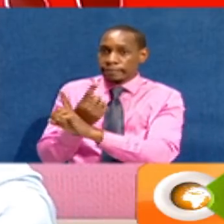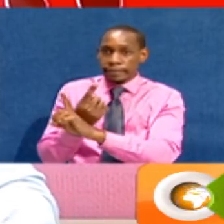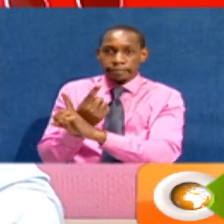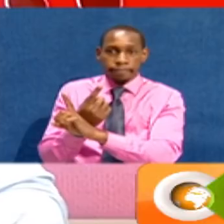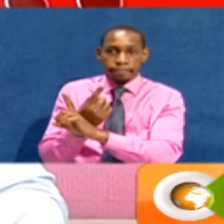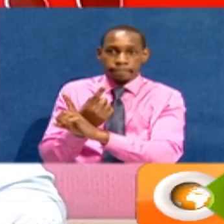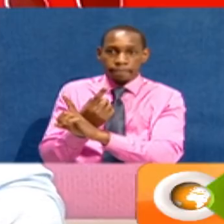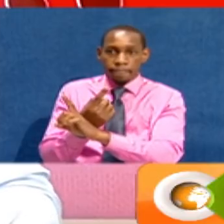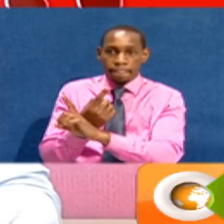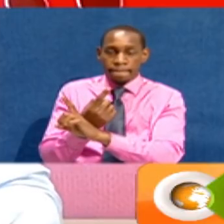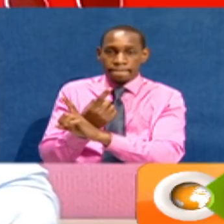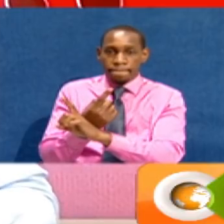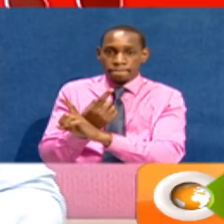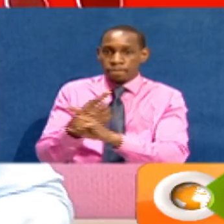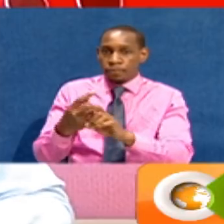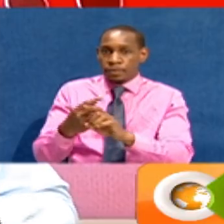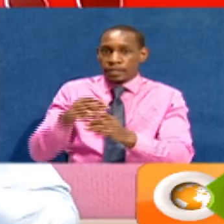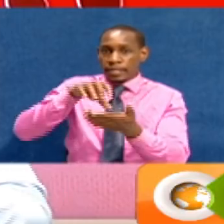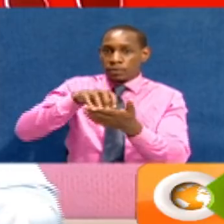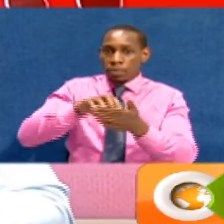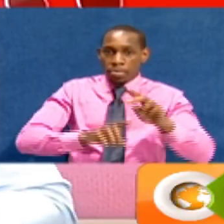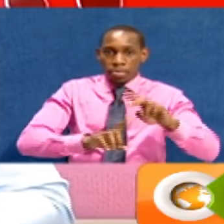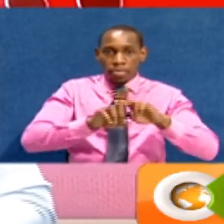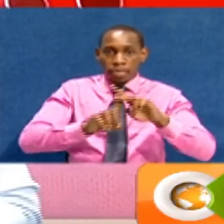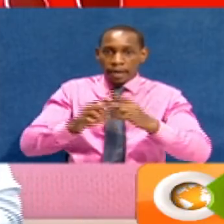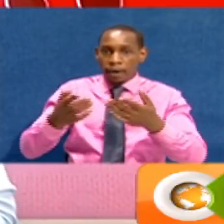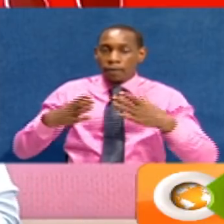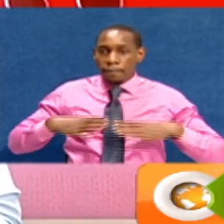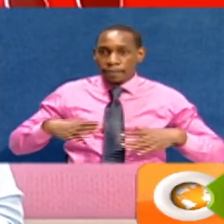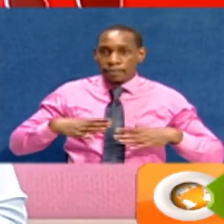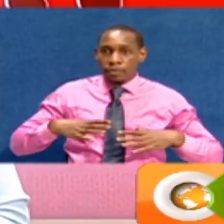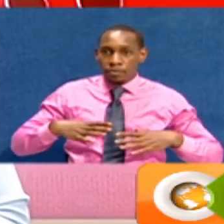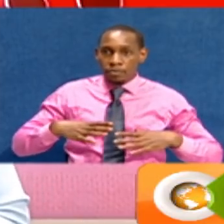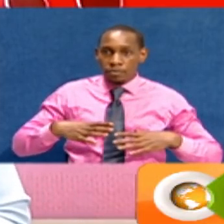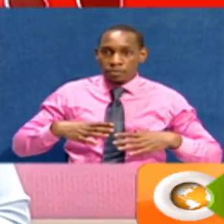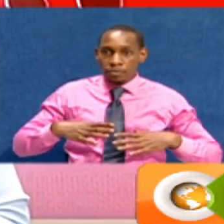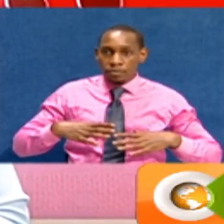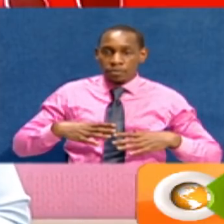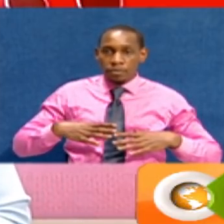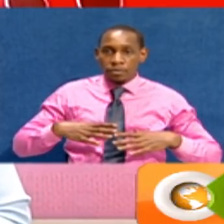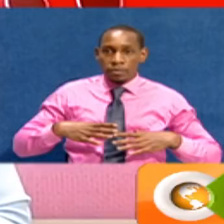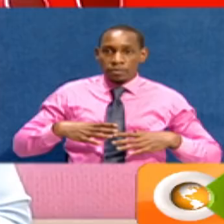coming from different places about how people are responding to